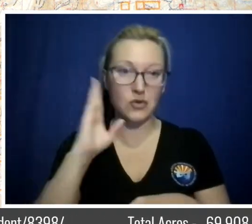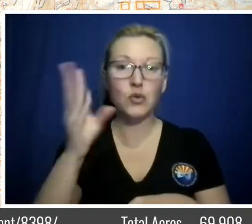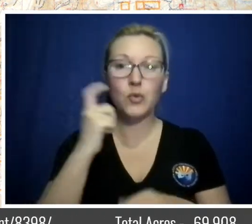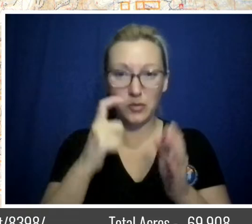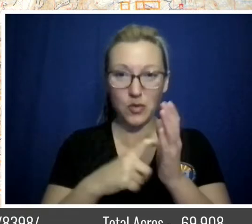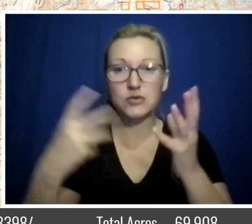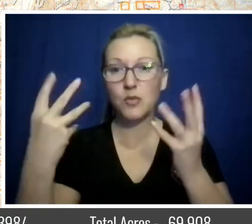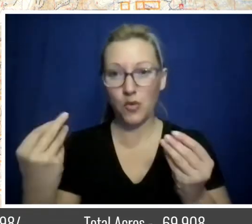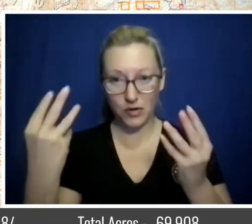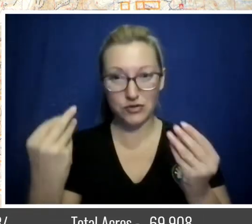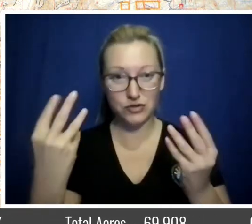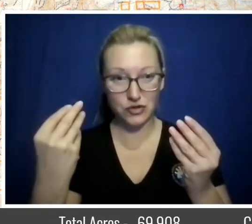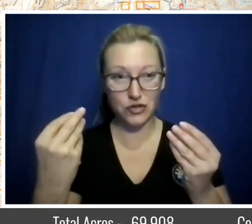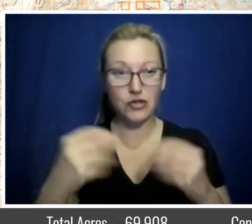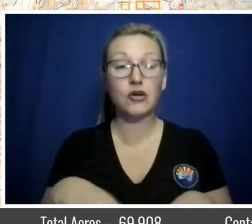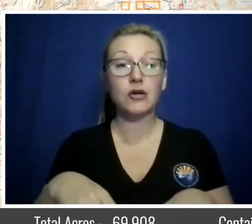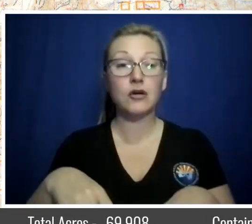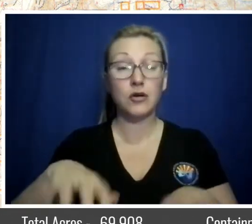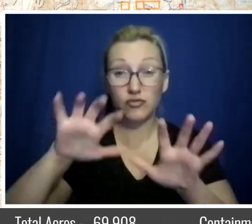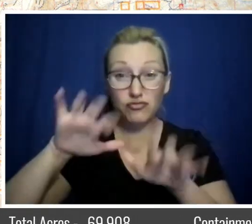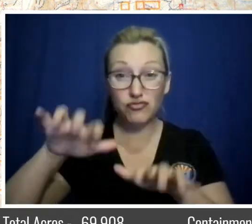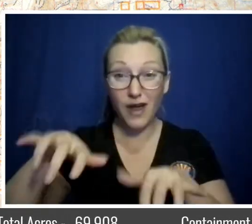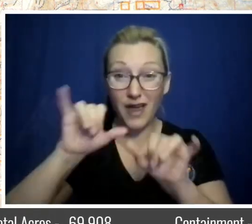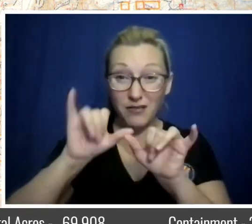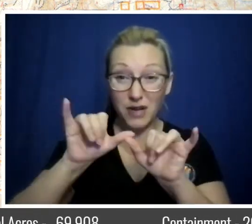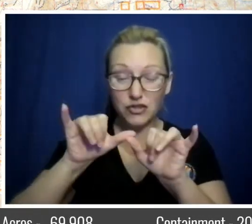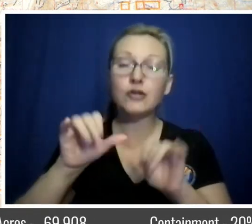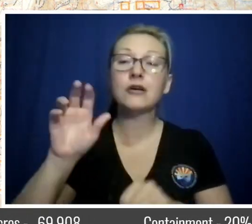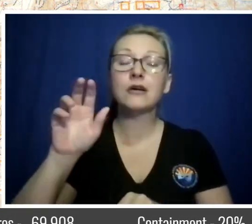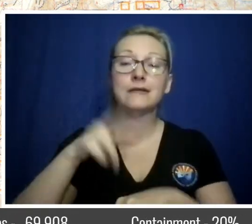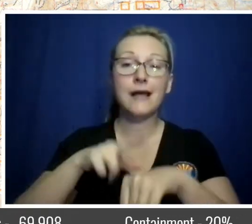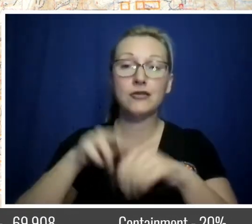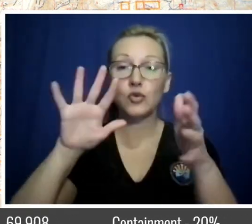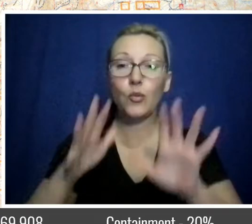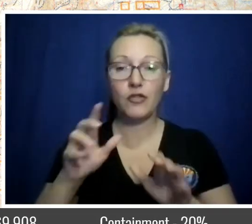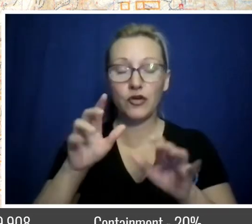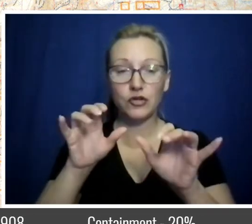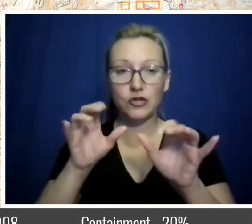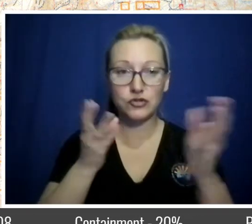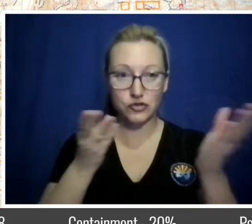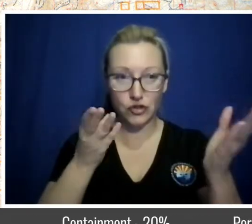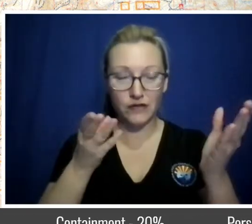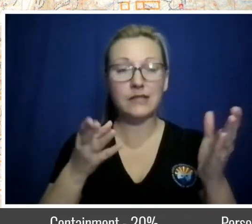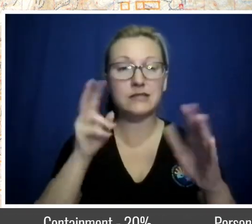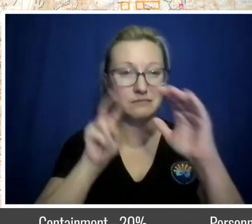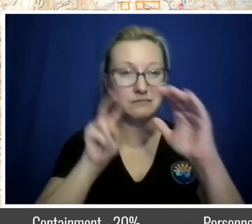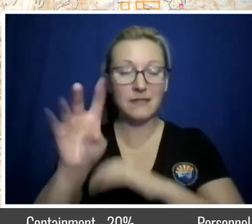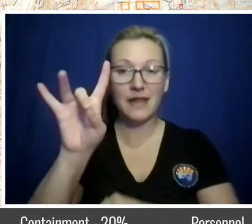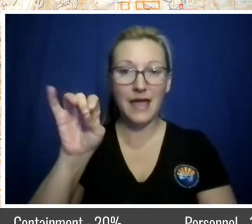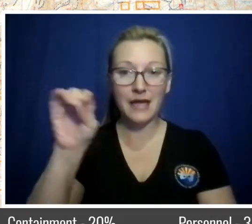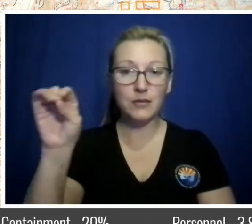The precipitation or rain amounts, the National Weather Service has forecasted 80% chance of an inch or